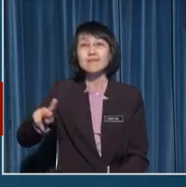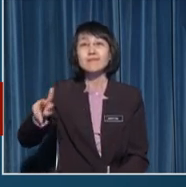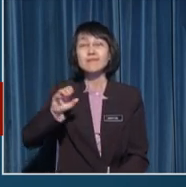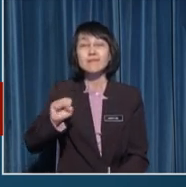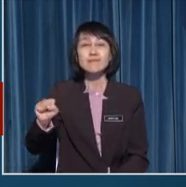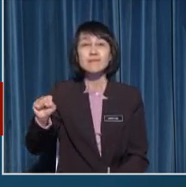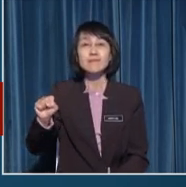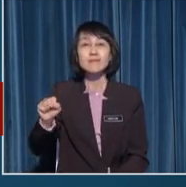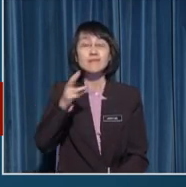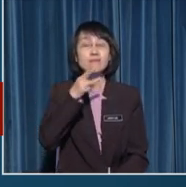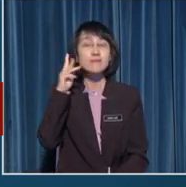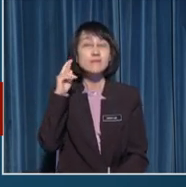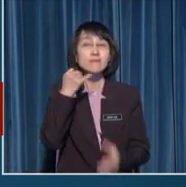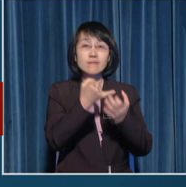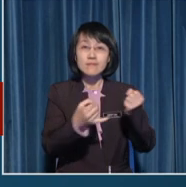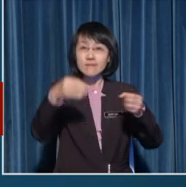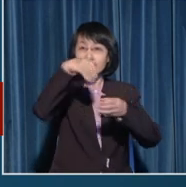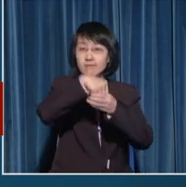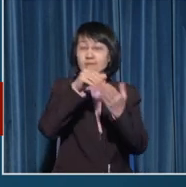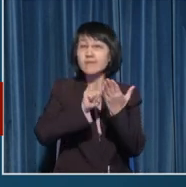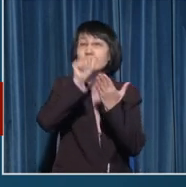pupils were born in April.